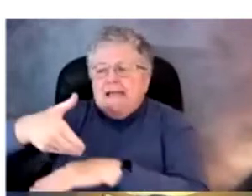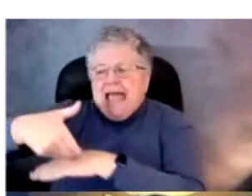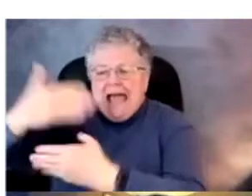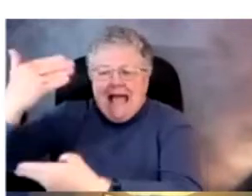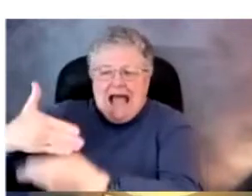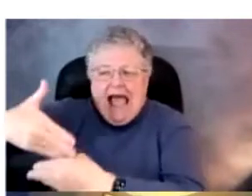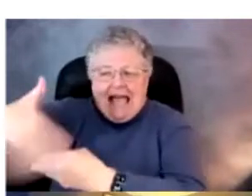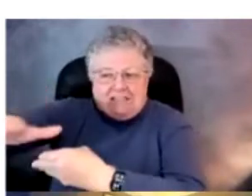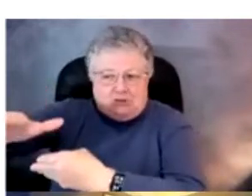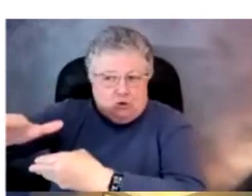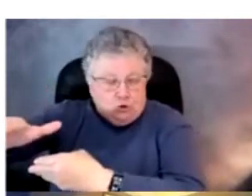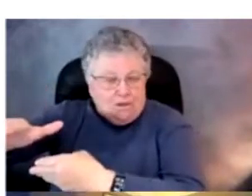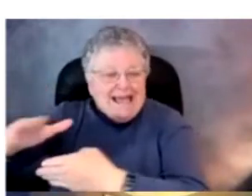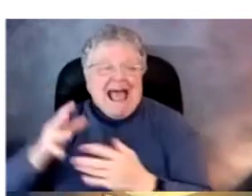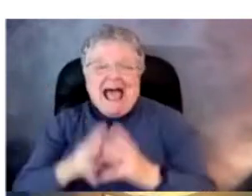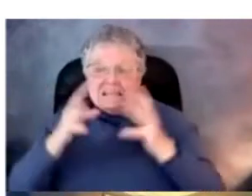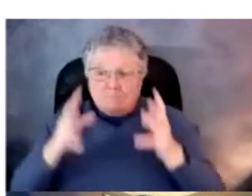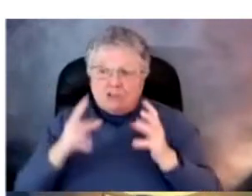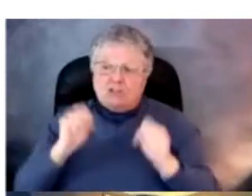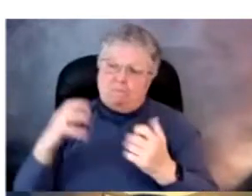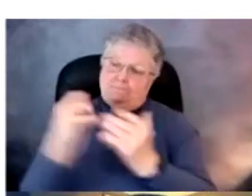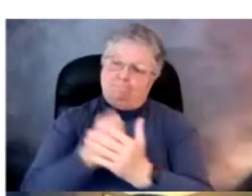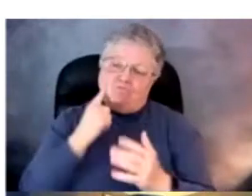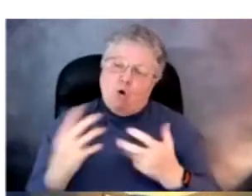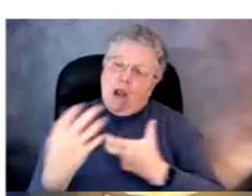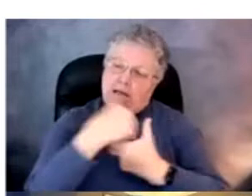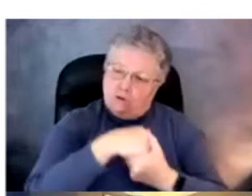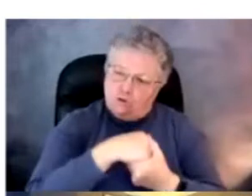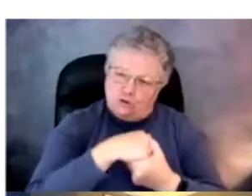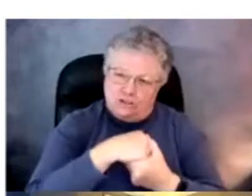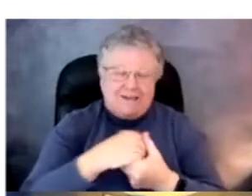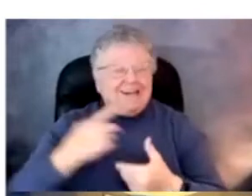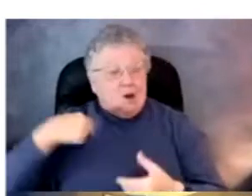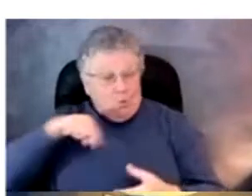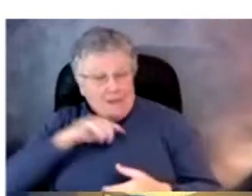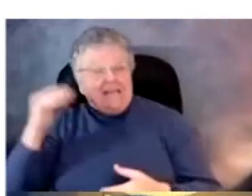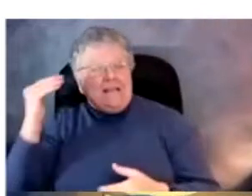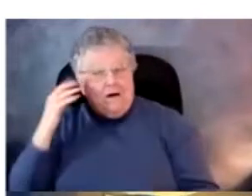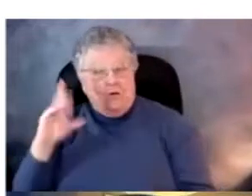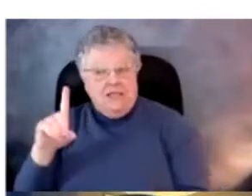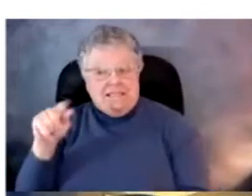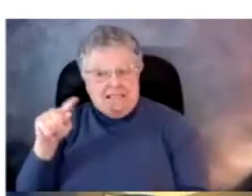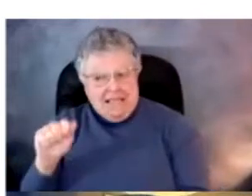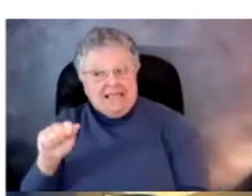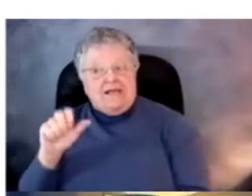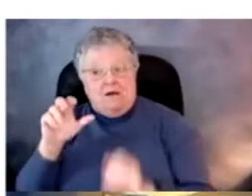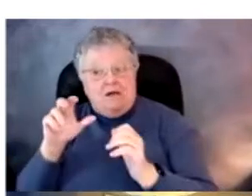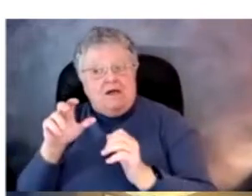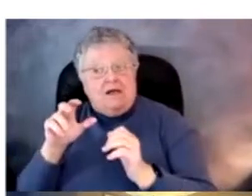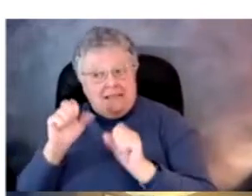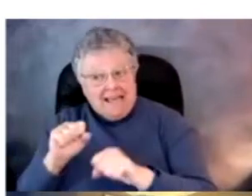think historically we've seen data systems marginalizing people, particularly people with